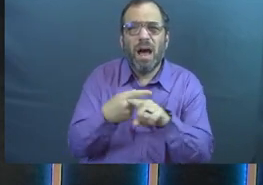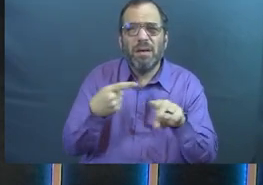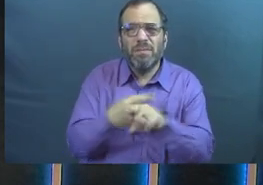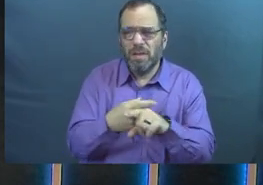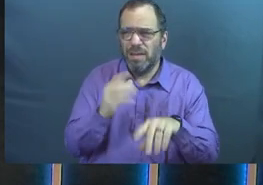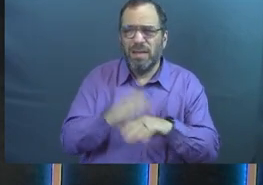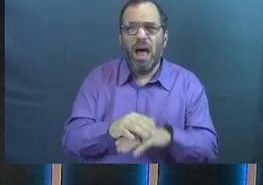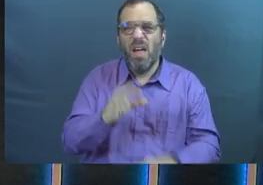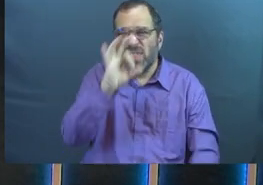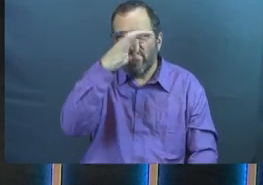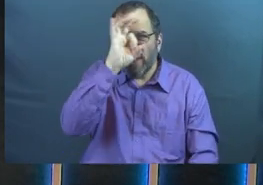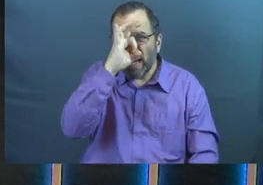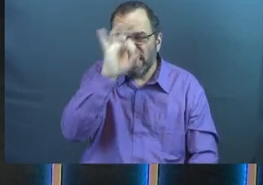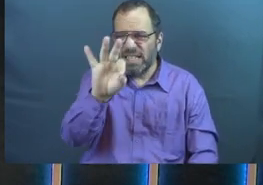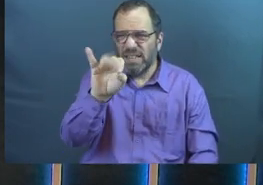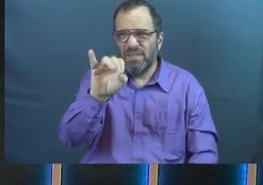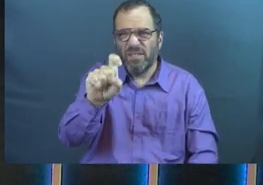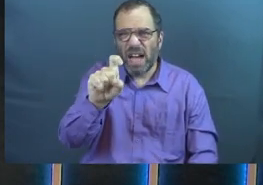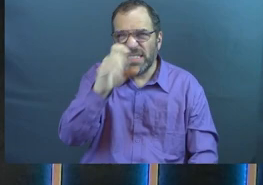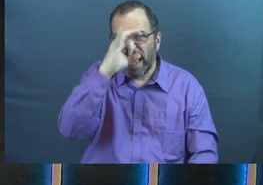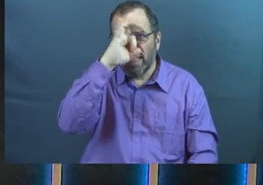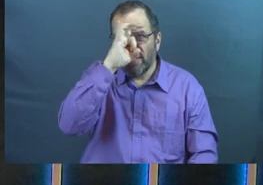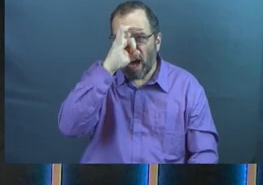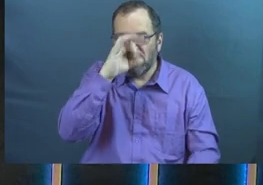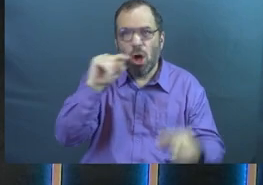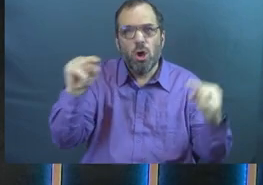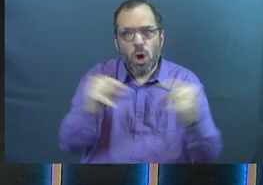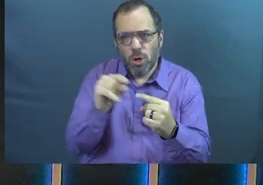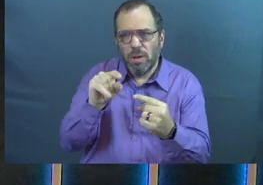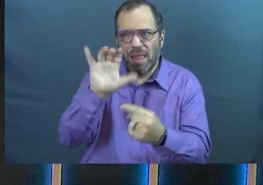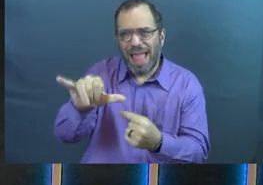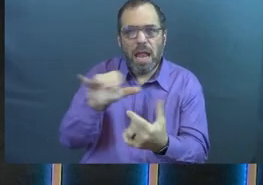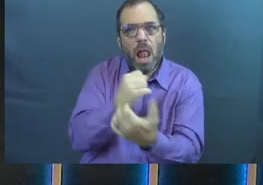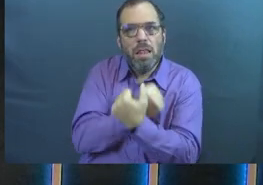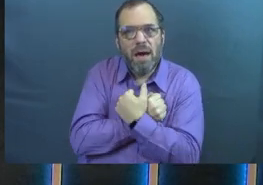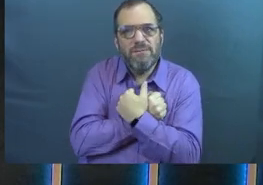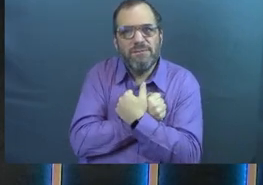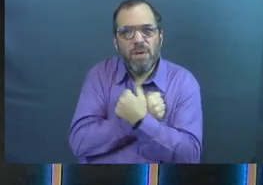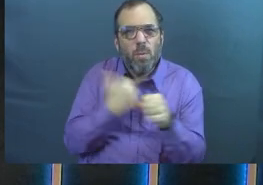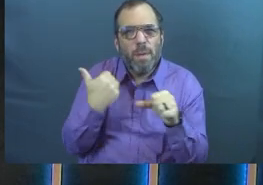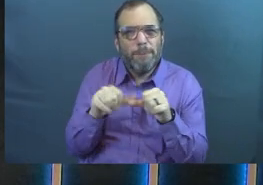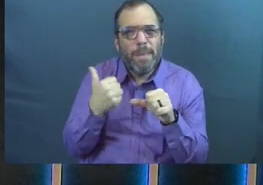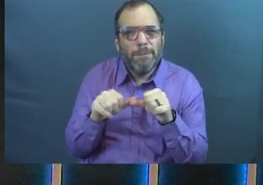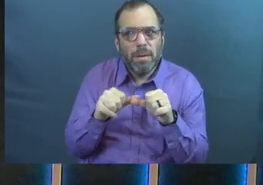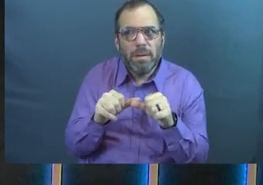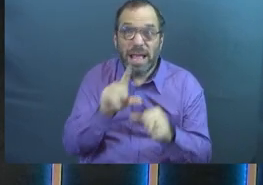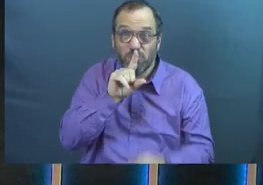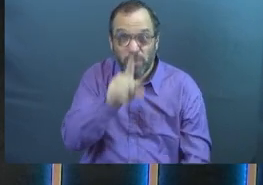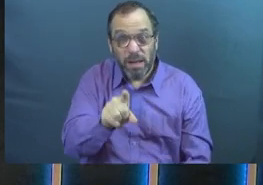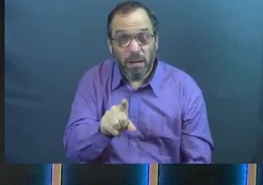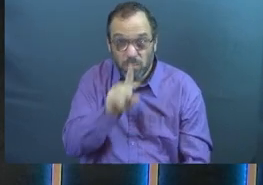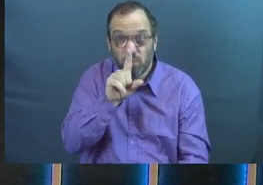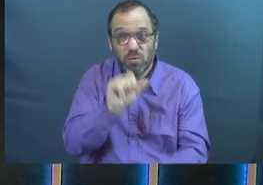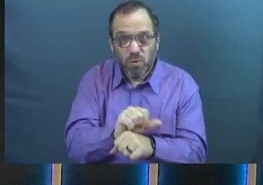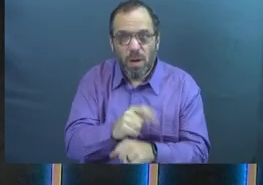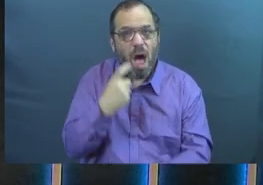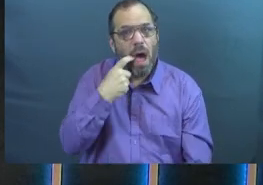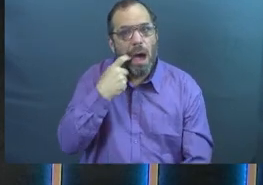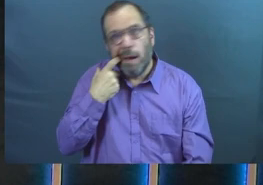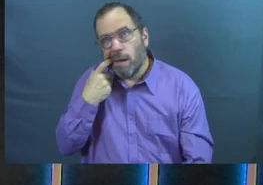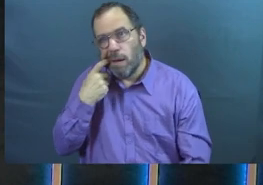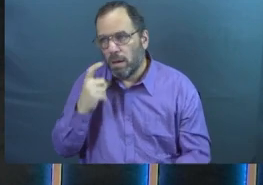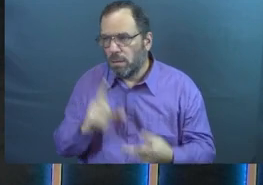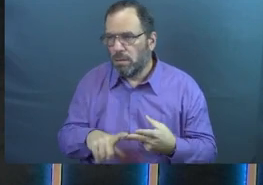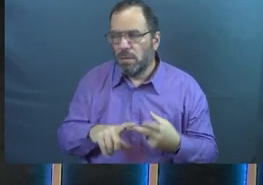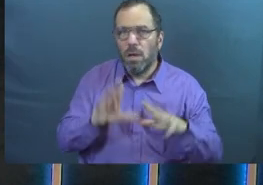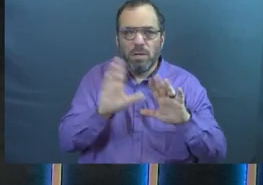talked about the foxes that come into the vineyard and hurt the love that we have. And it's real. The addictions,